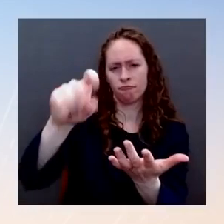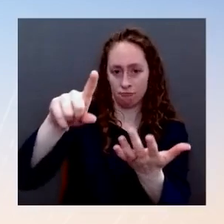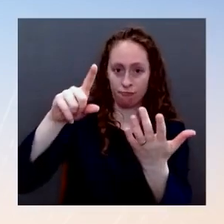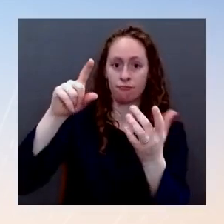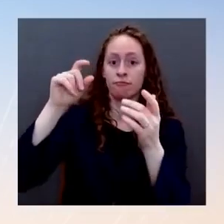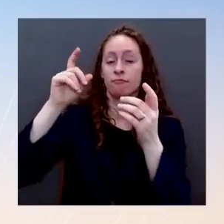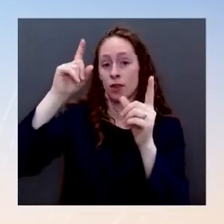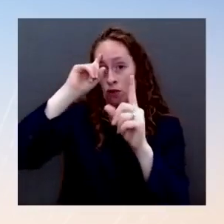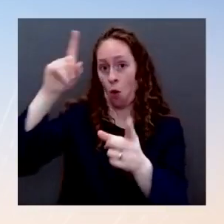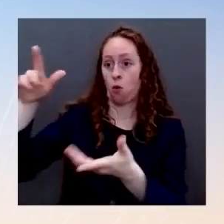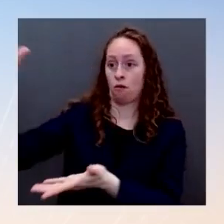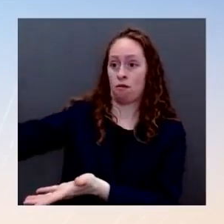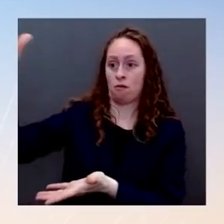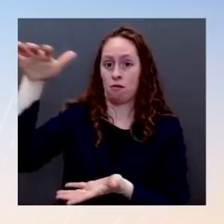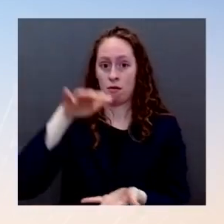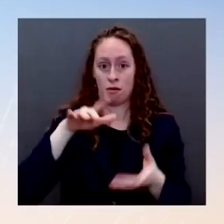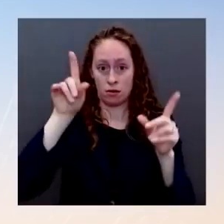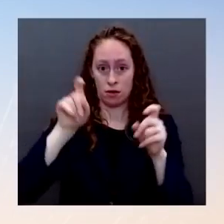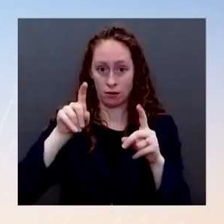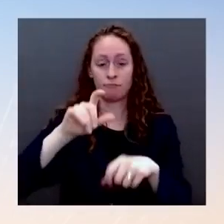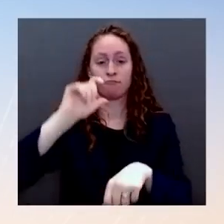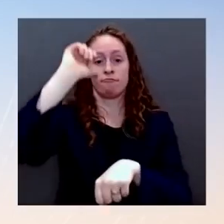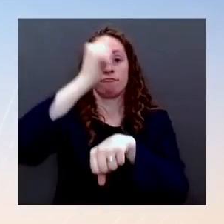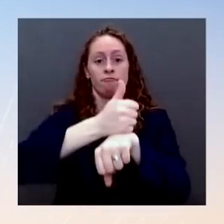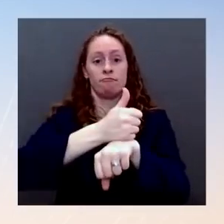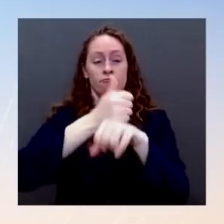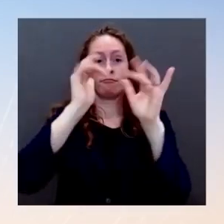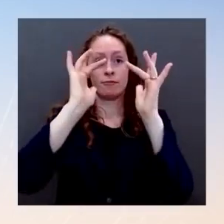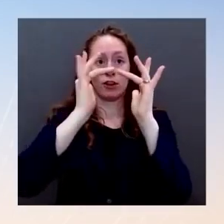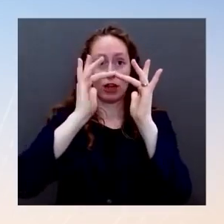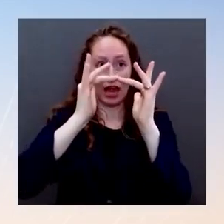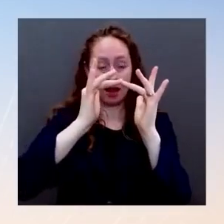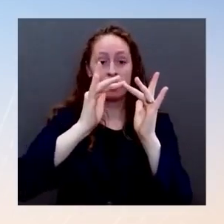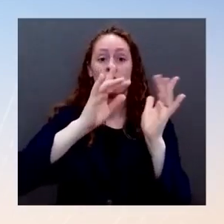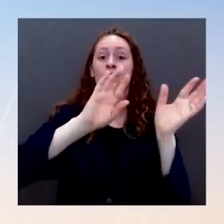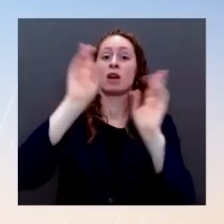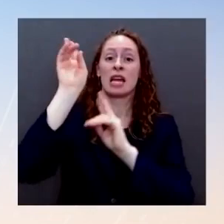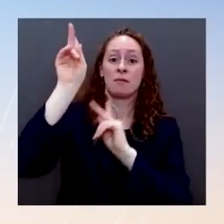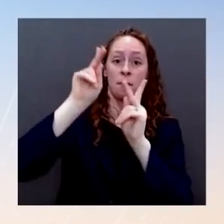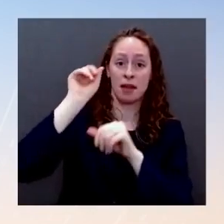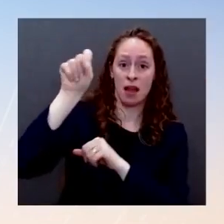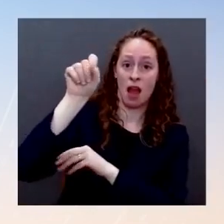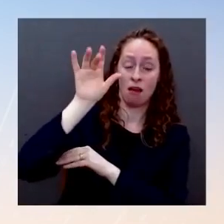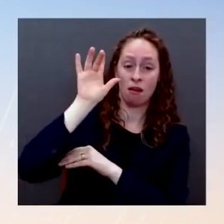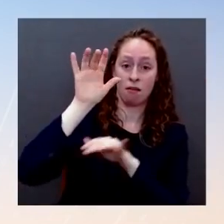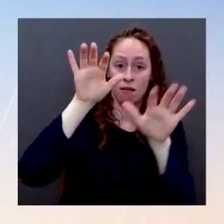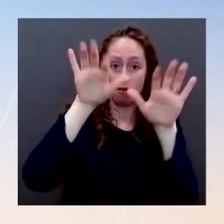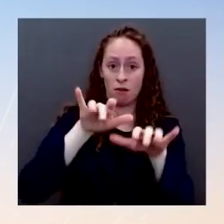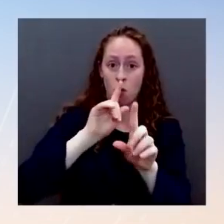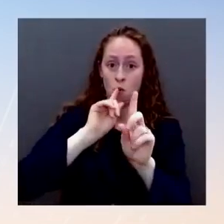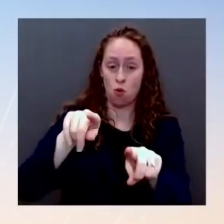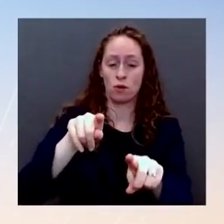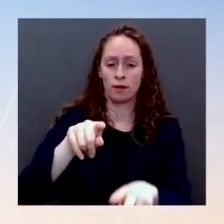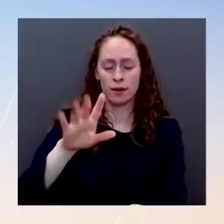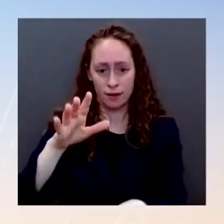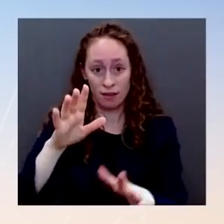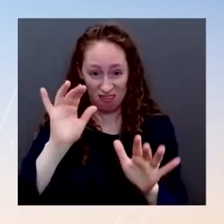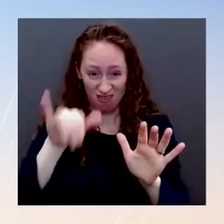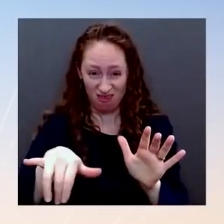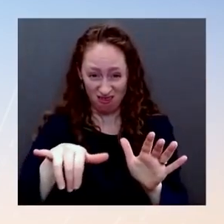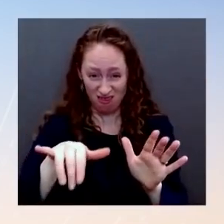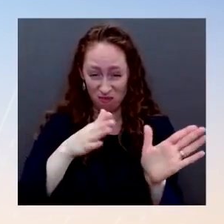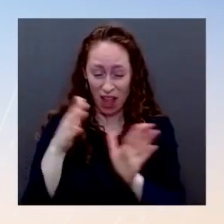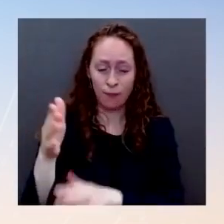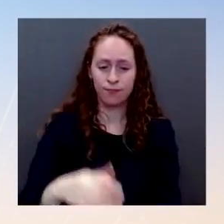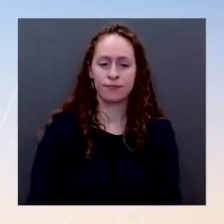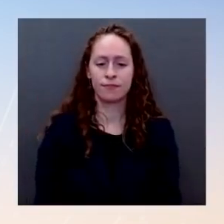to convey, perhaps not as articulately as I meant to, is that we will put the website up when the tests are available